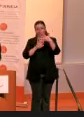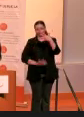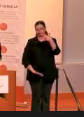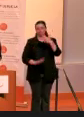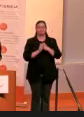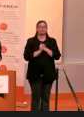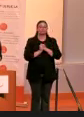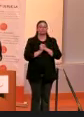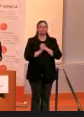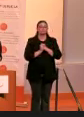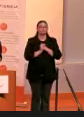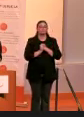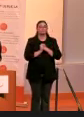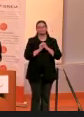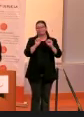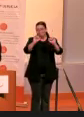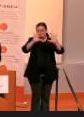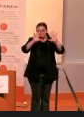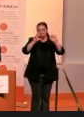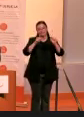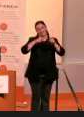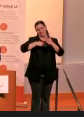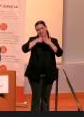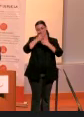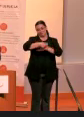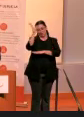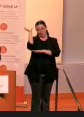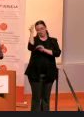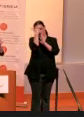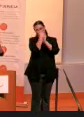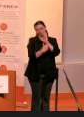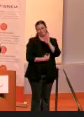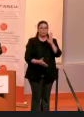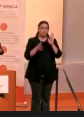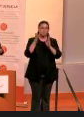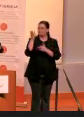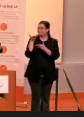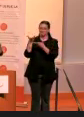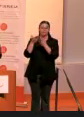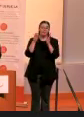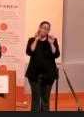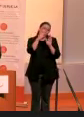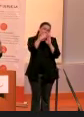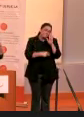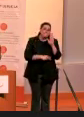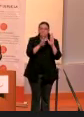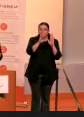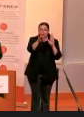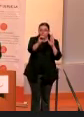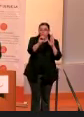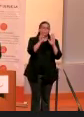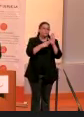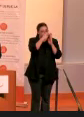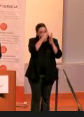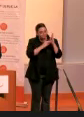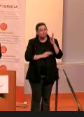lupus. We have an amazing program today with expert speakers who, again, you can read their bios in your folder, so we don't